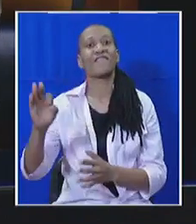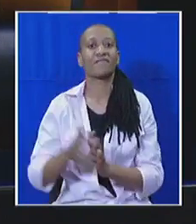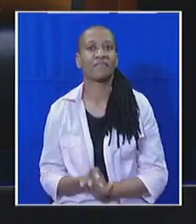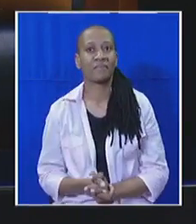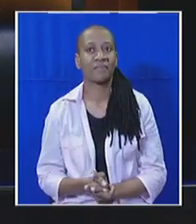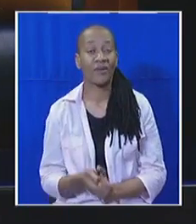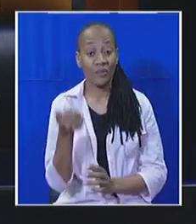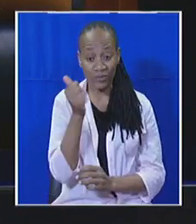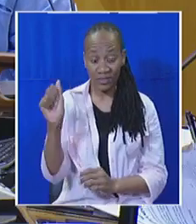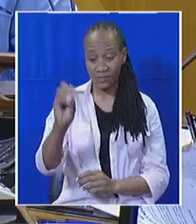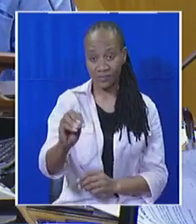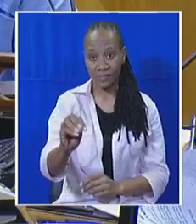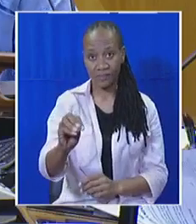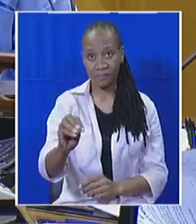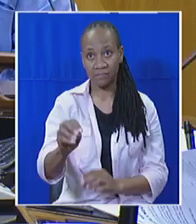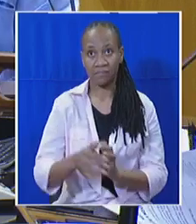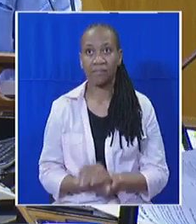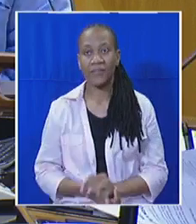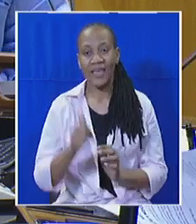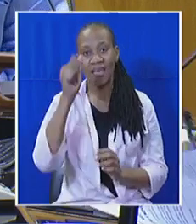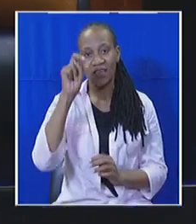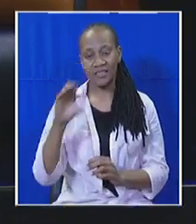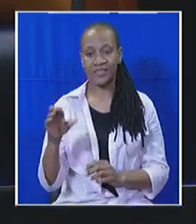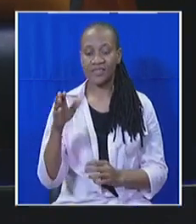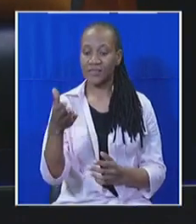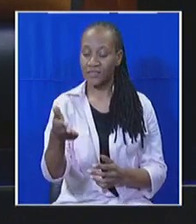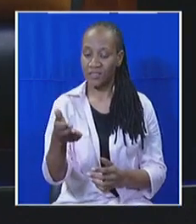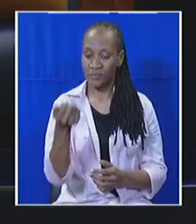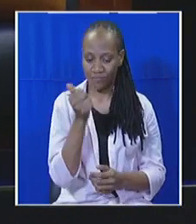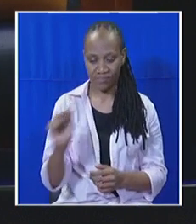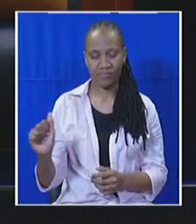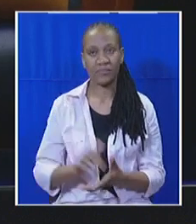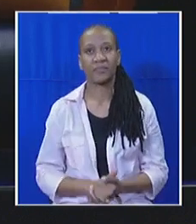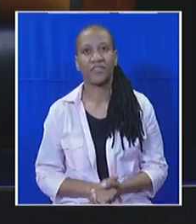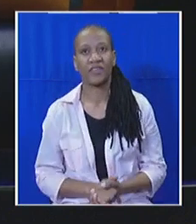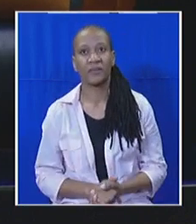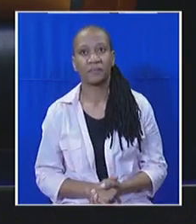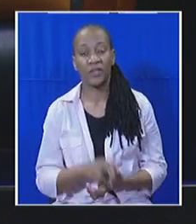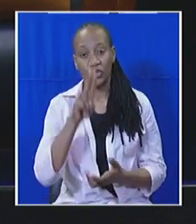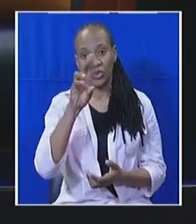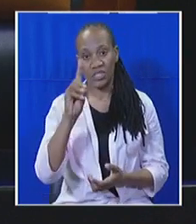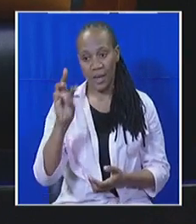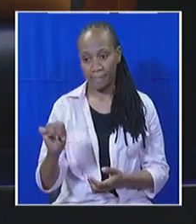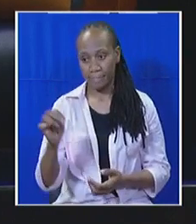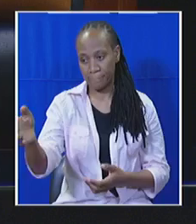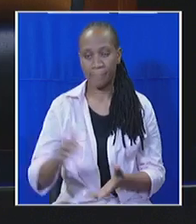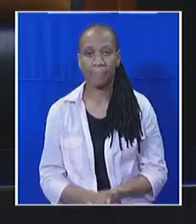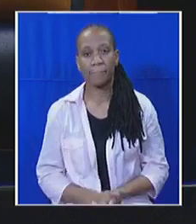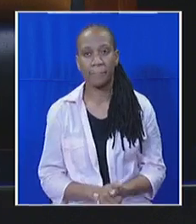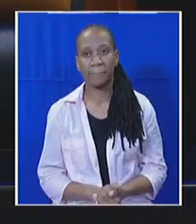objections? ANC objection. There's an objection. It's not agreed to. The UDM.